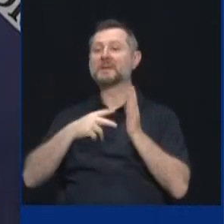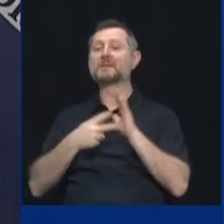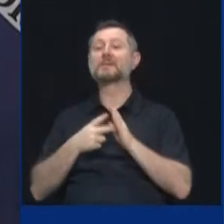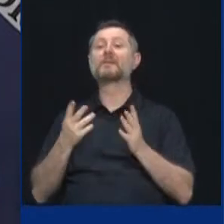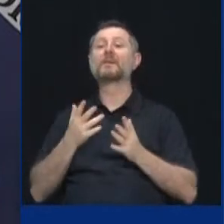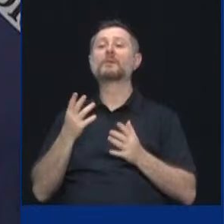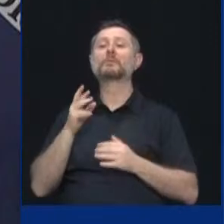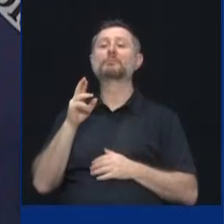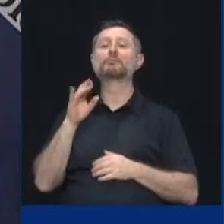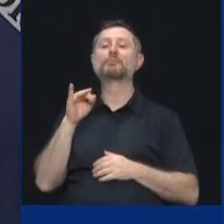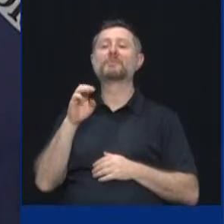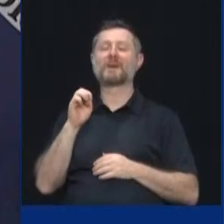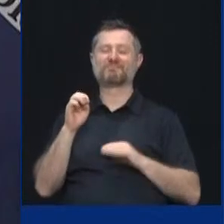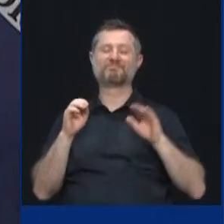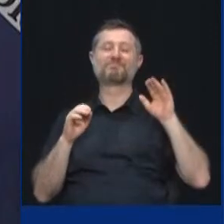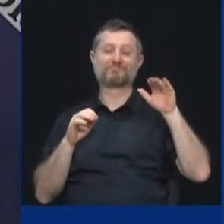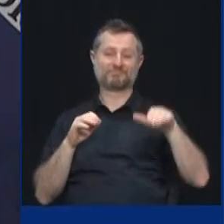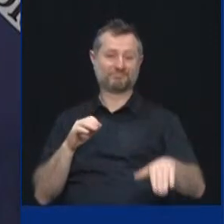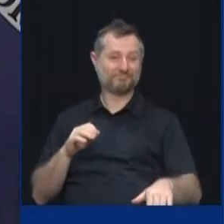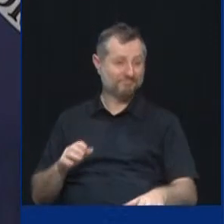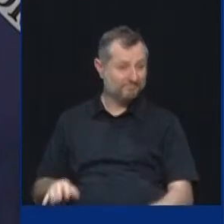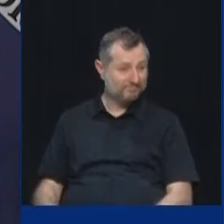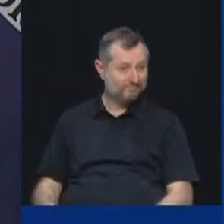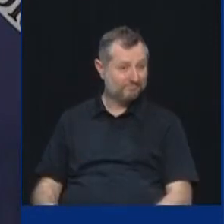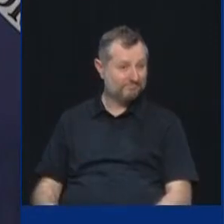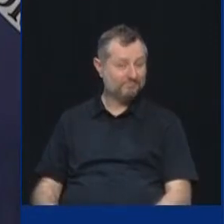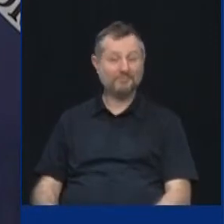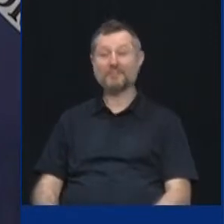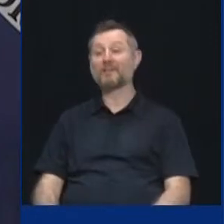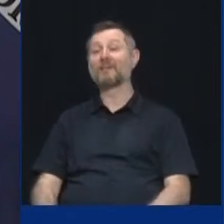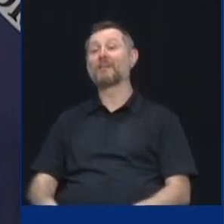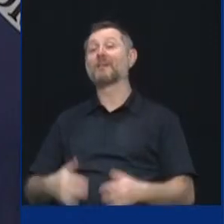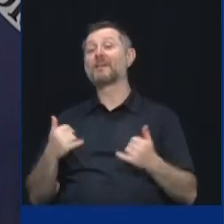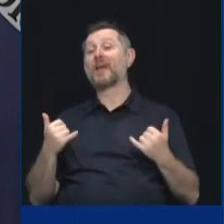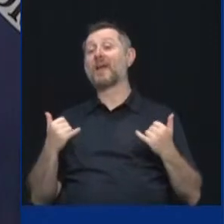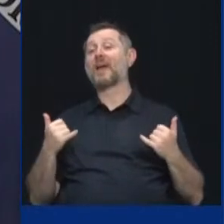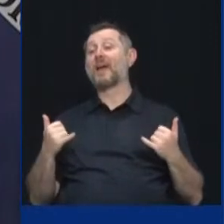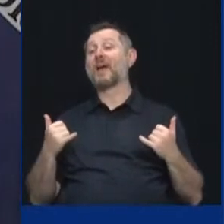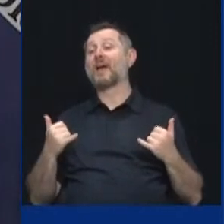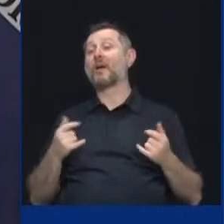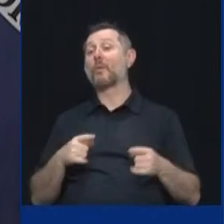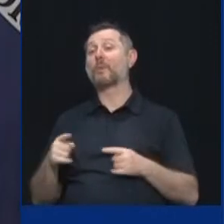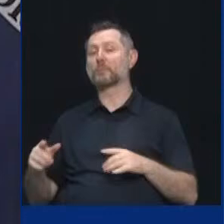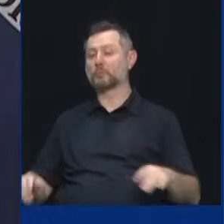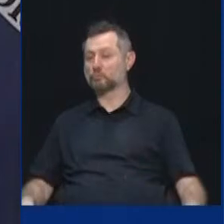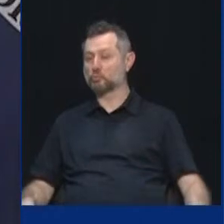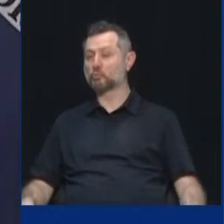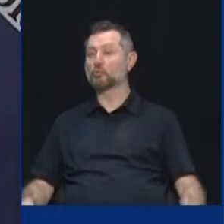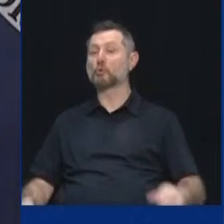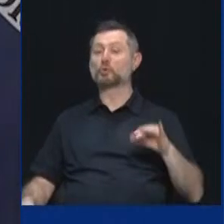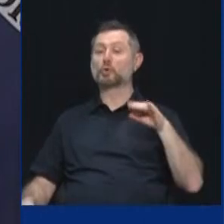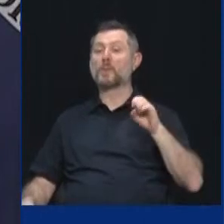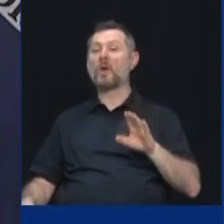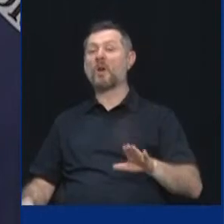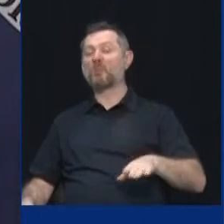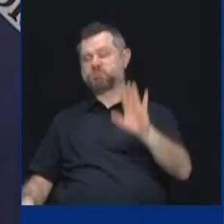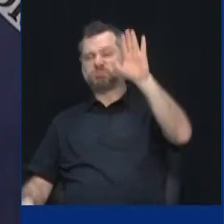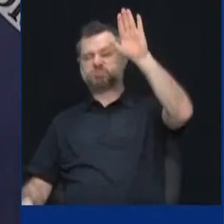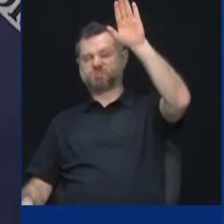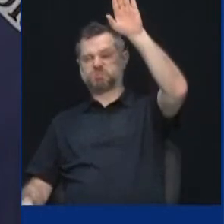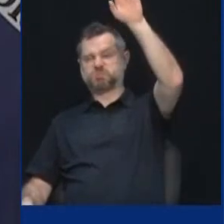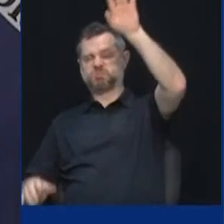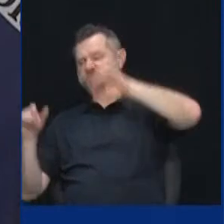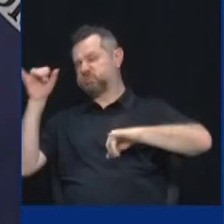had perceived low crime rates. Right now you have high crime rates